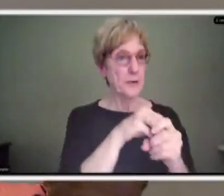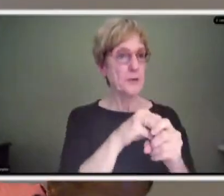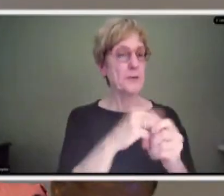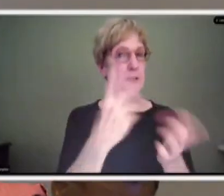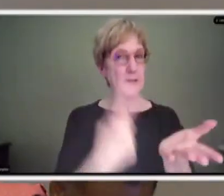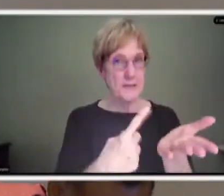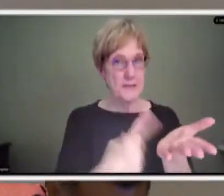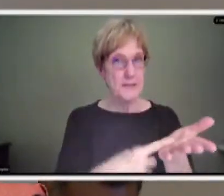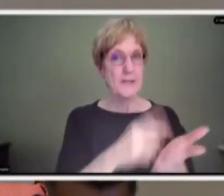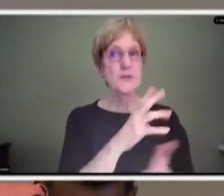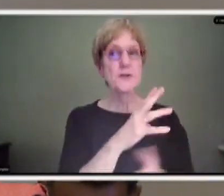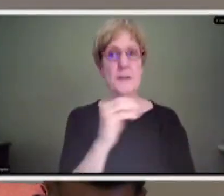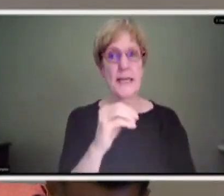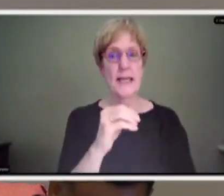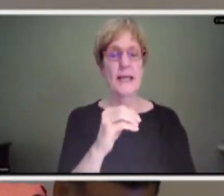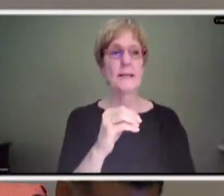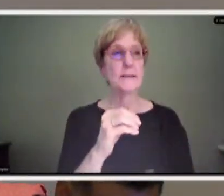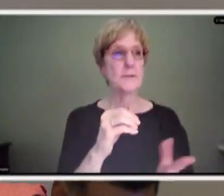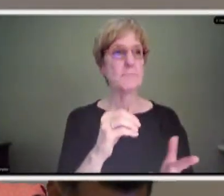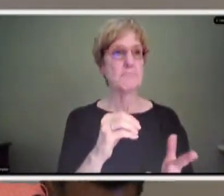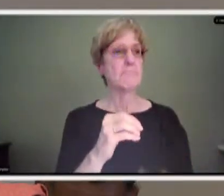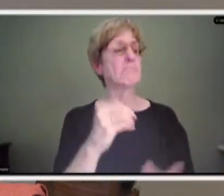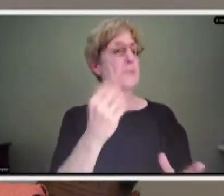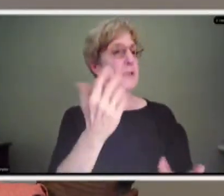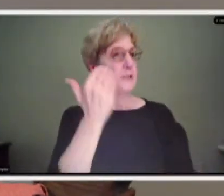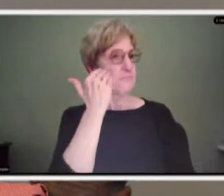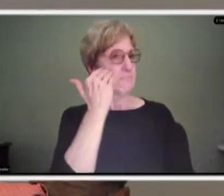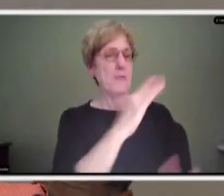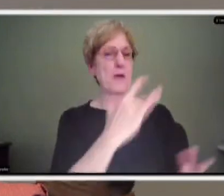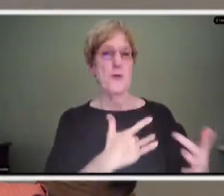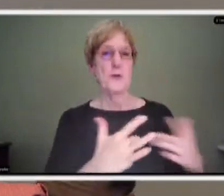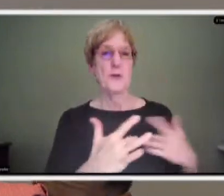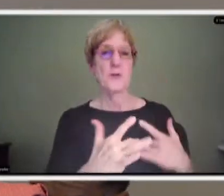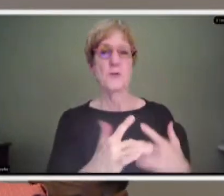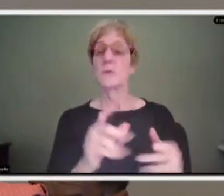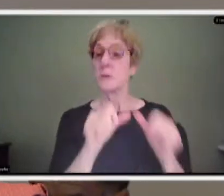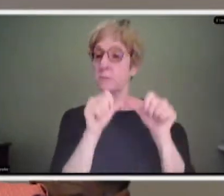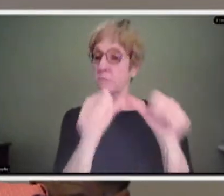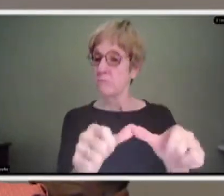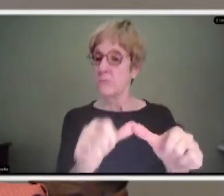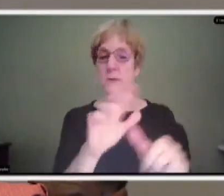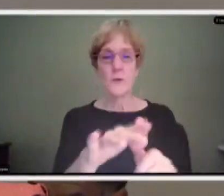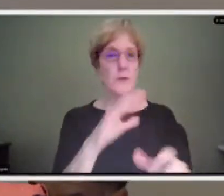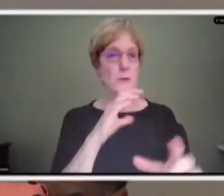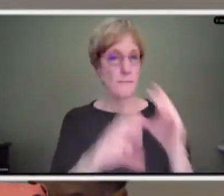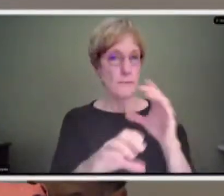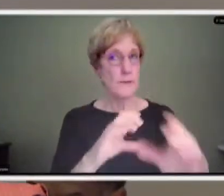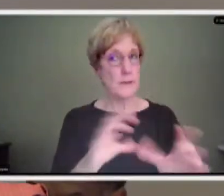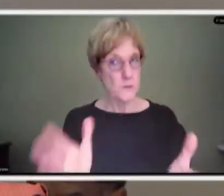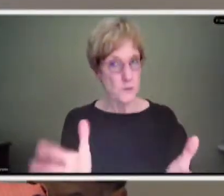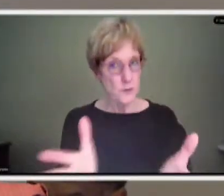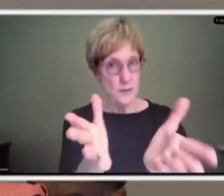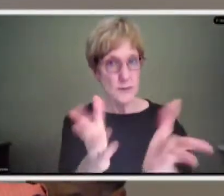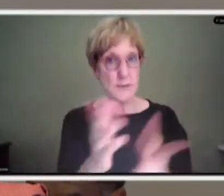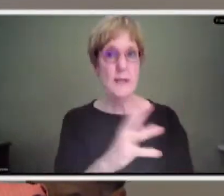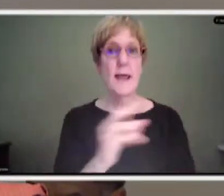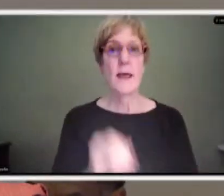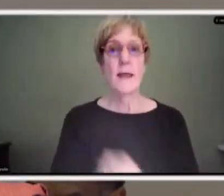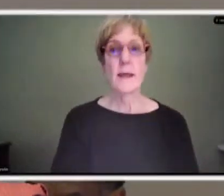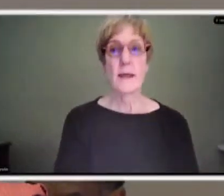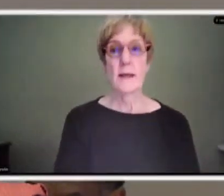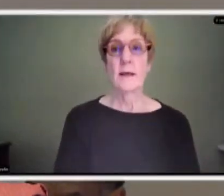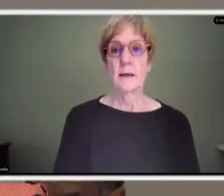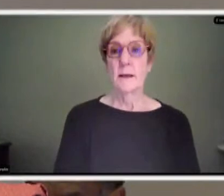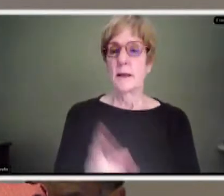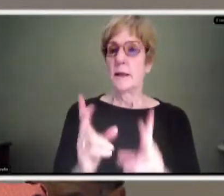continues to maintain a charm. So I just encourage you to continue those conversations. We have very